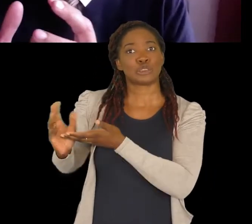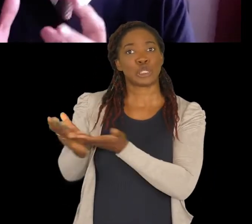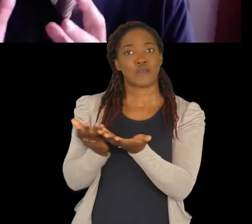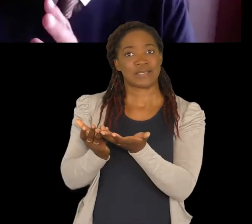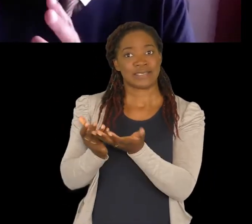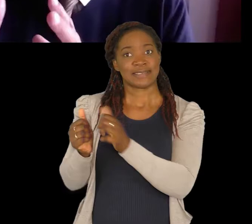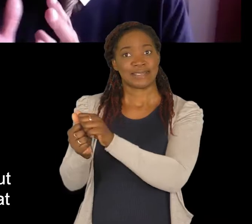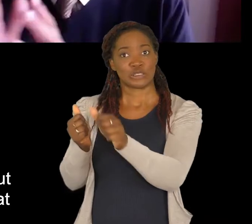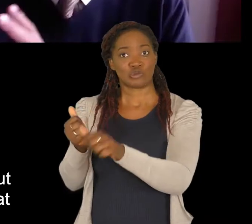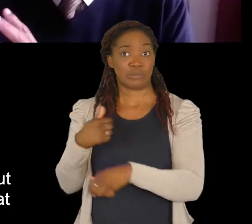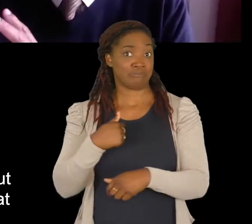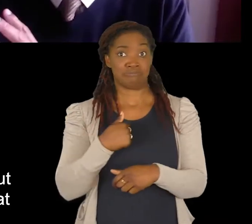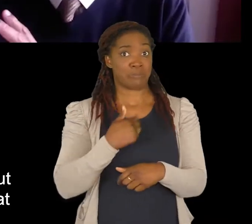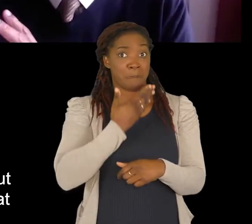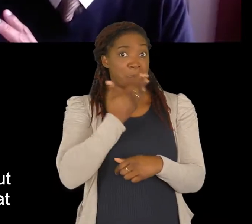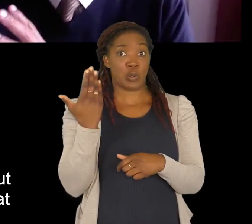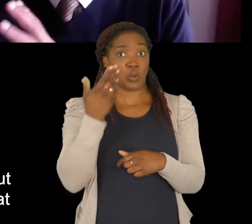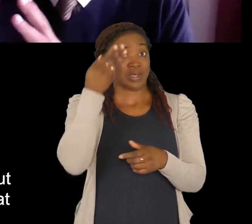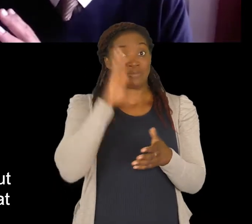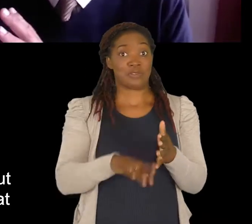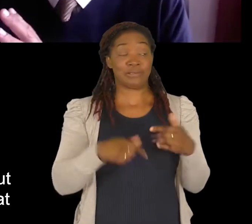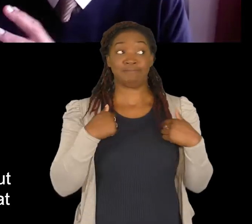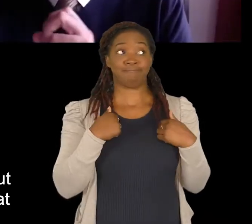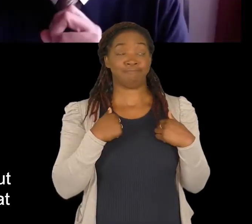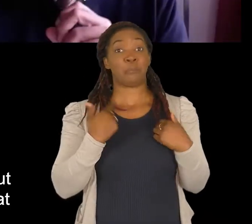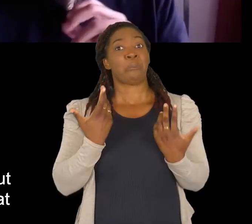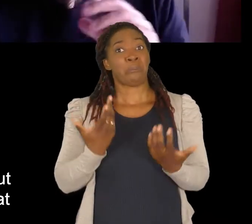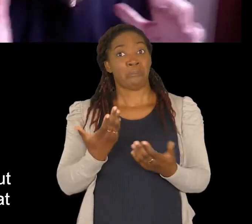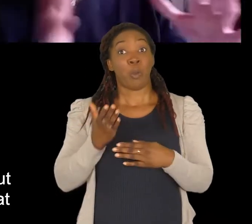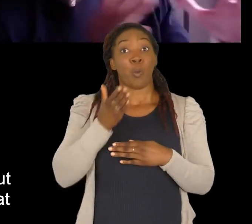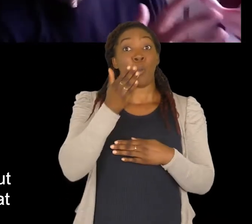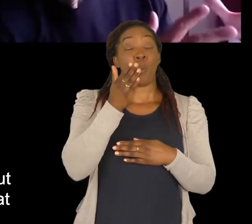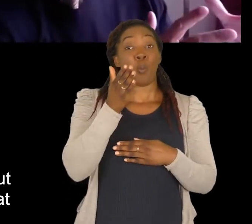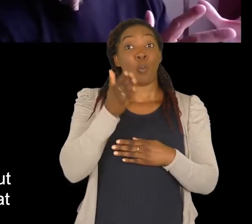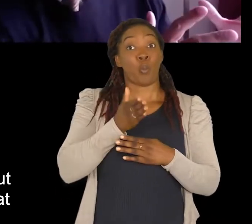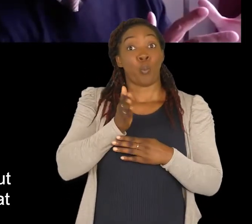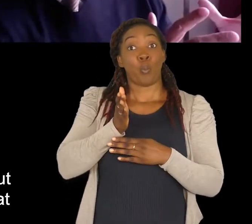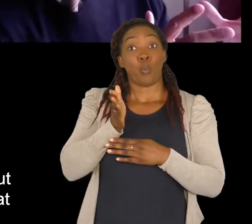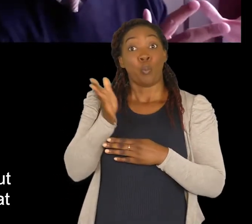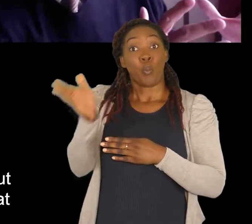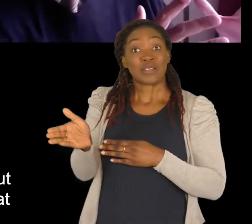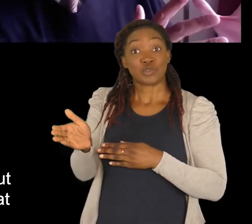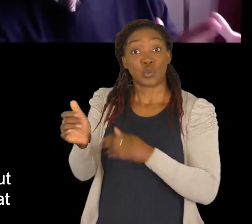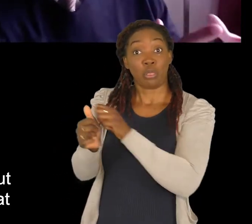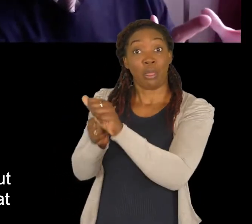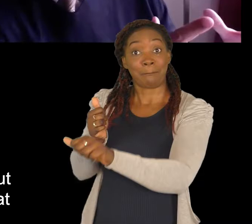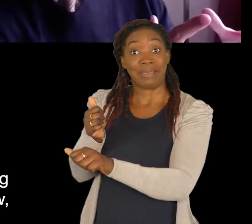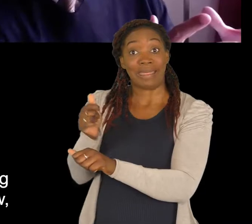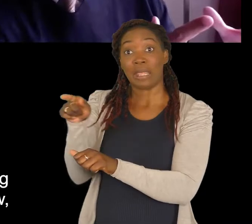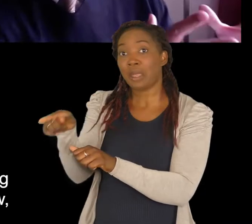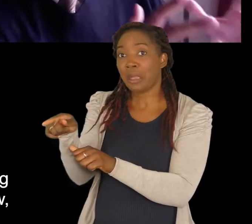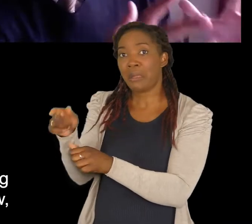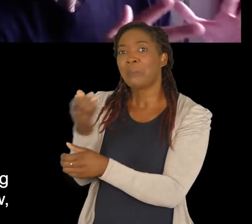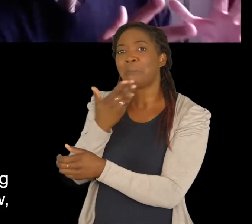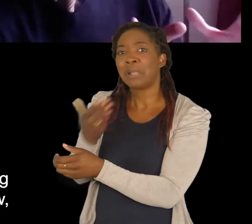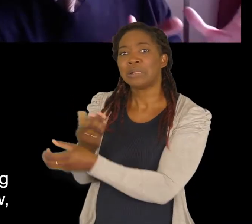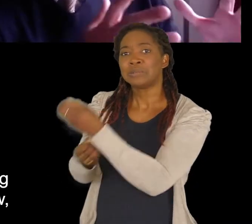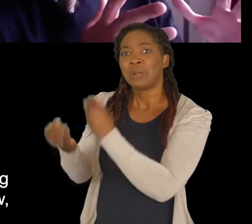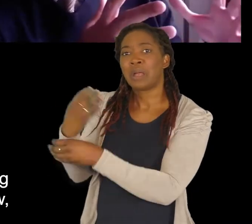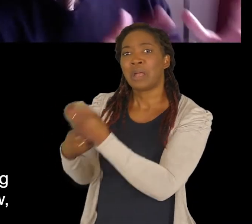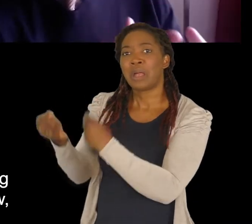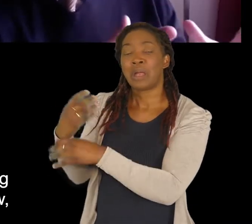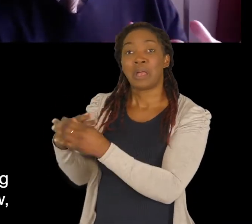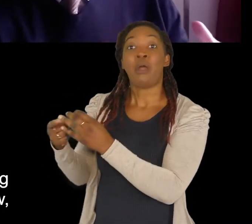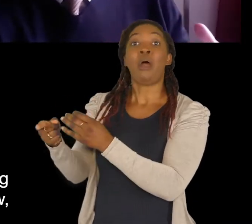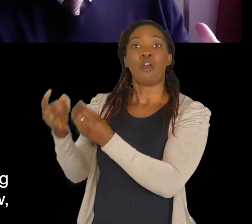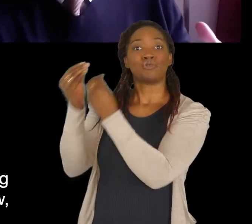industry that frankly I had no experience about whatsoever. But I went to the company that actually was selling that product and I got them to give